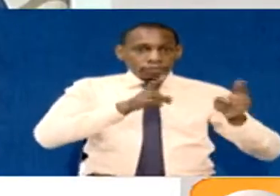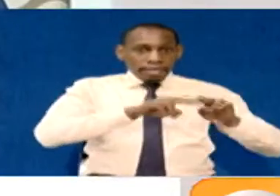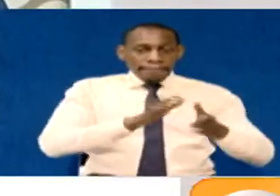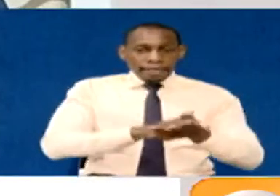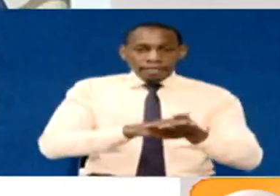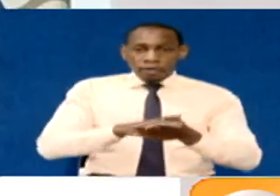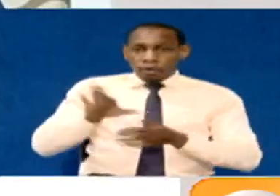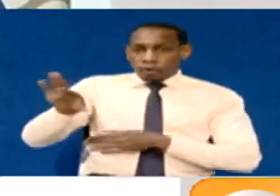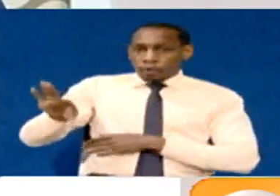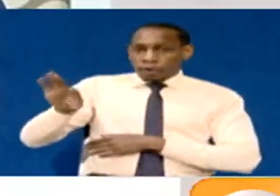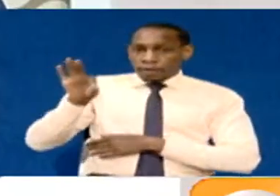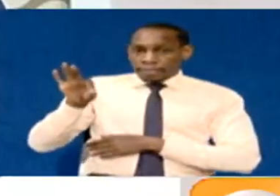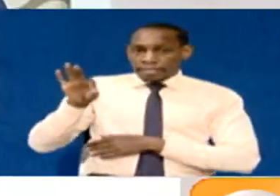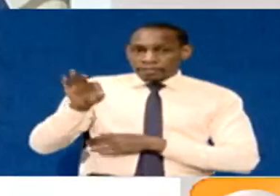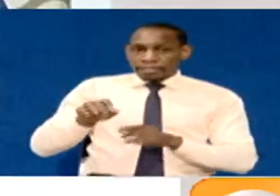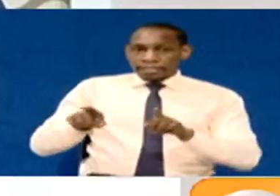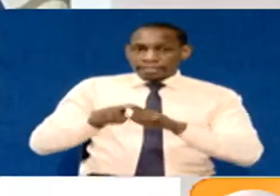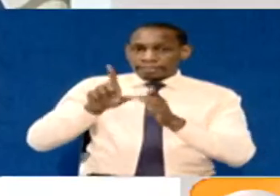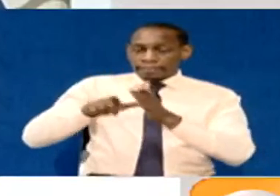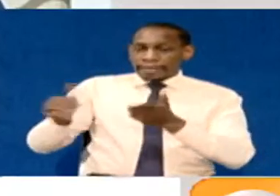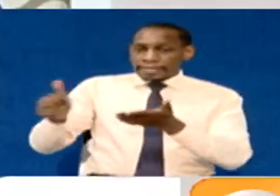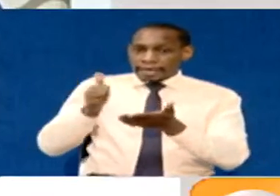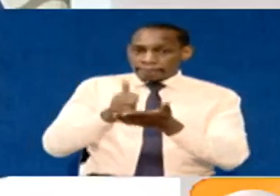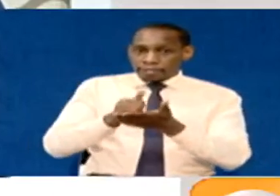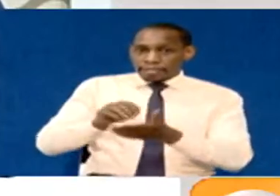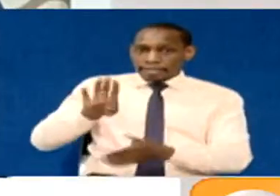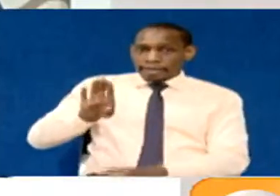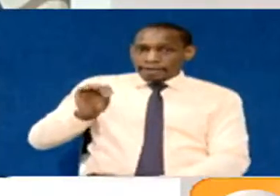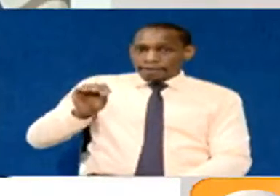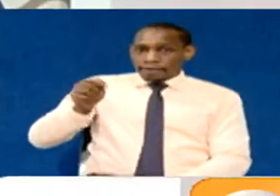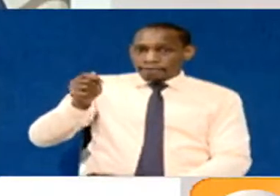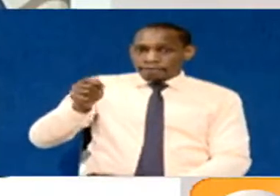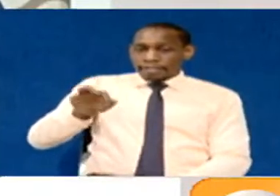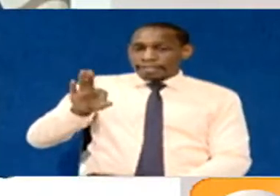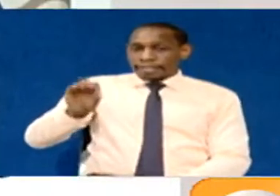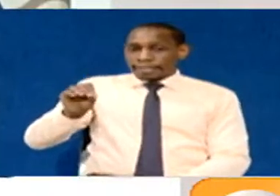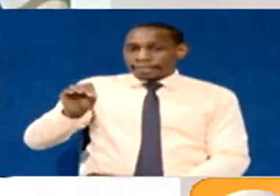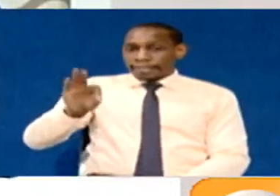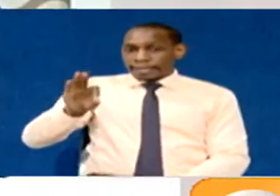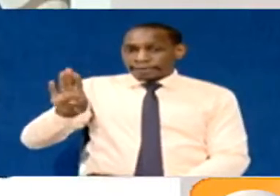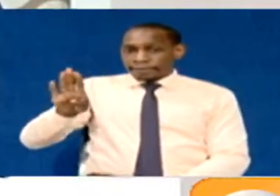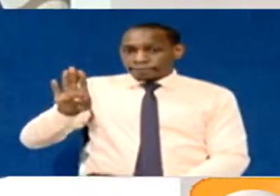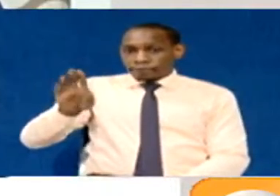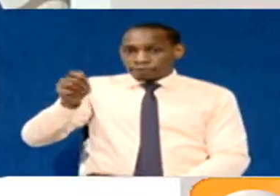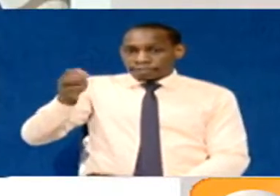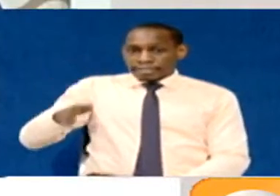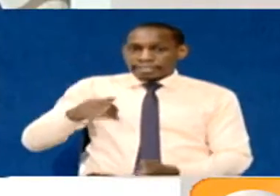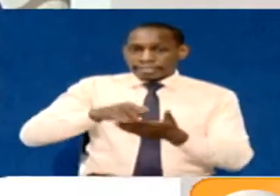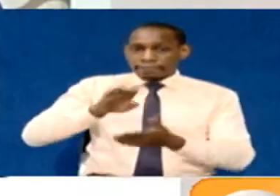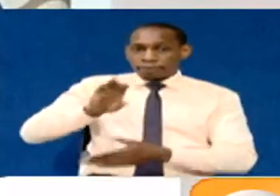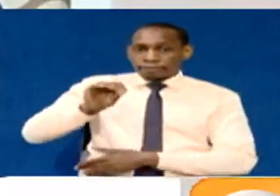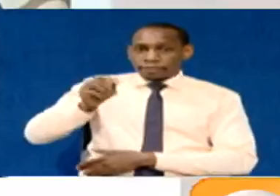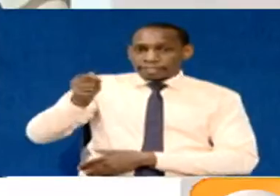those nominations and the subsequent appointment of 34 out of 40.